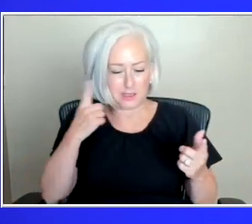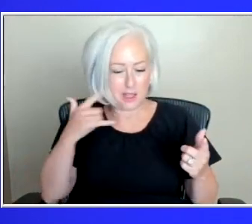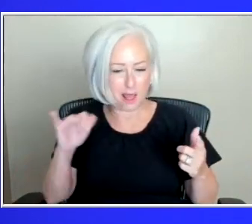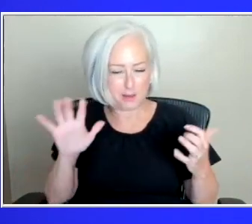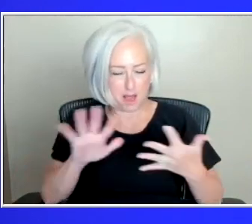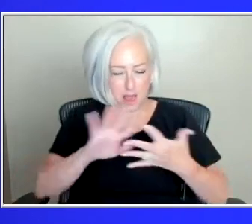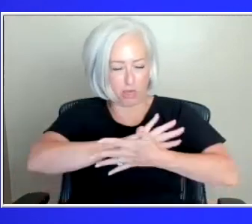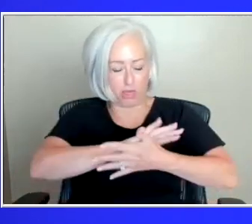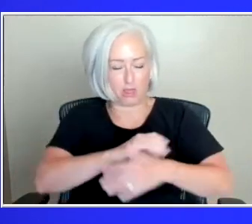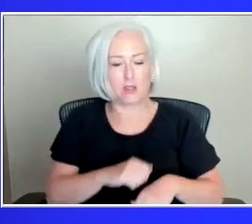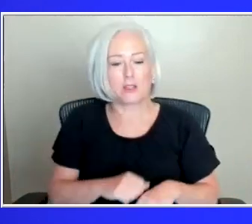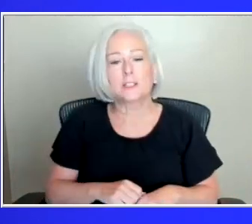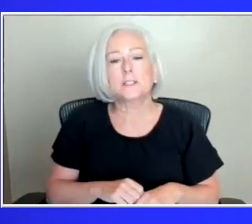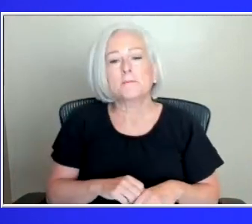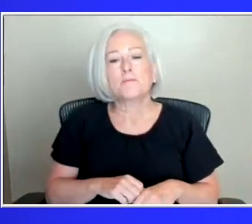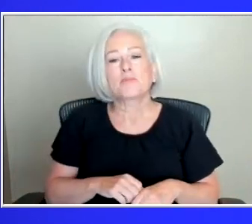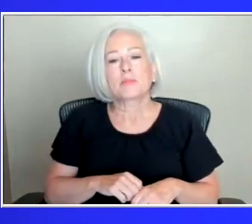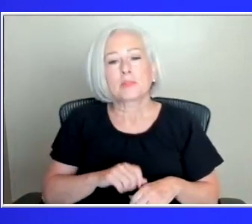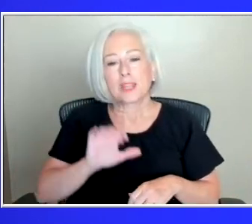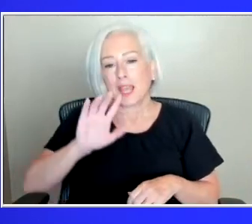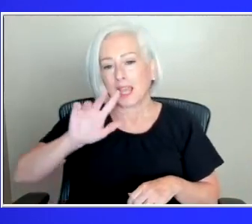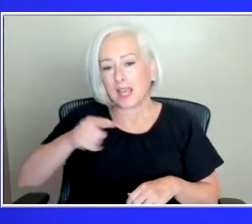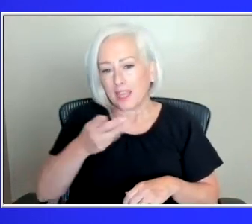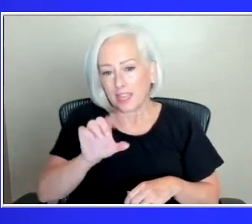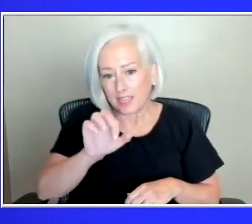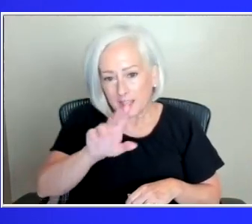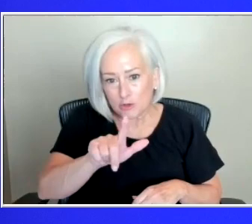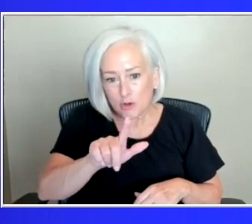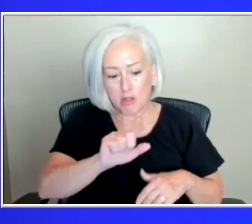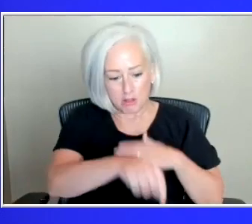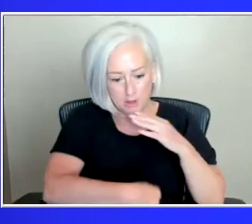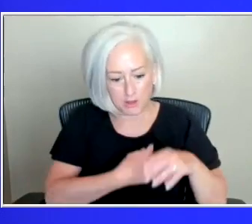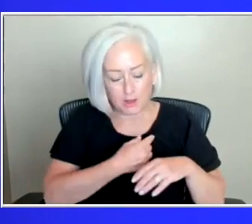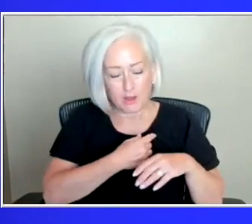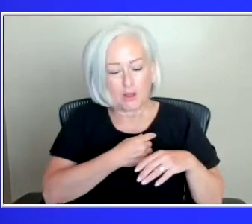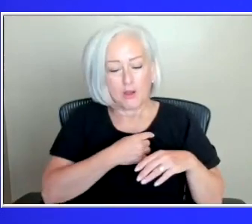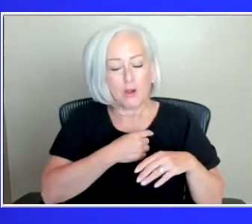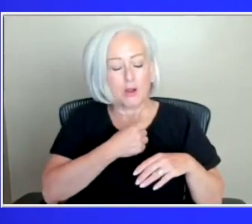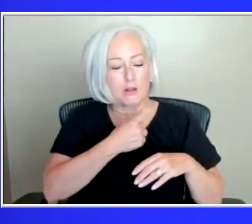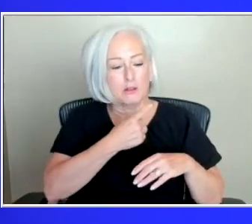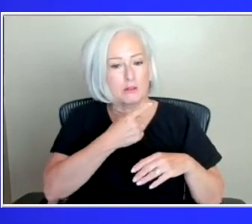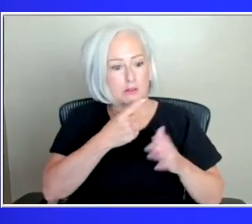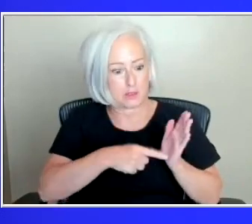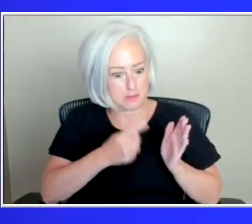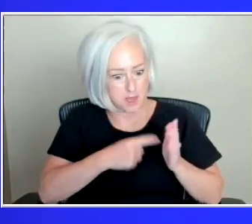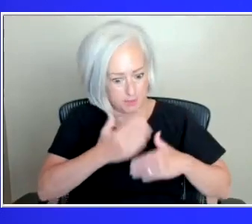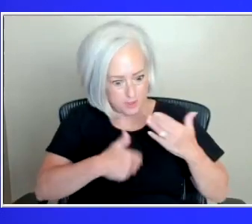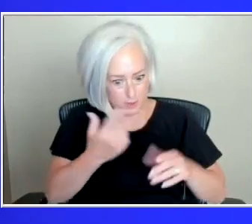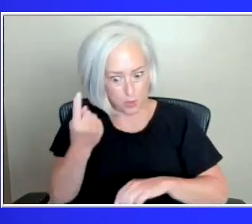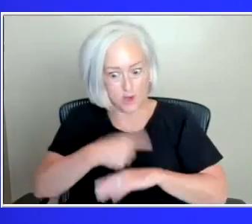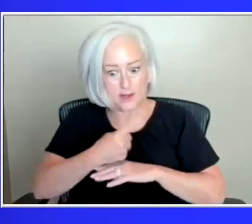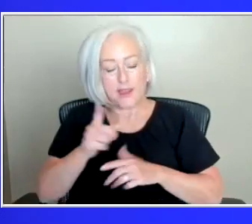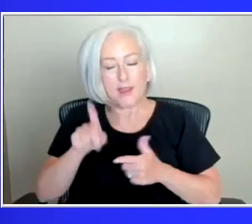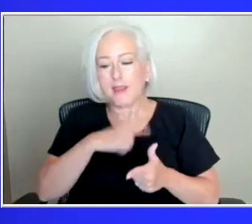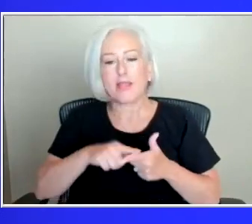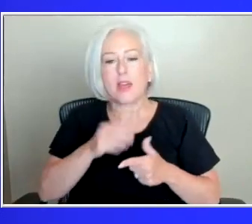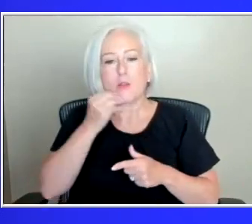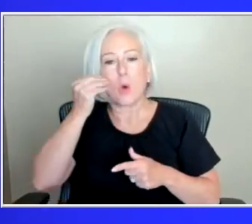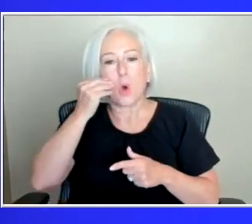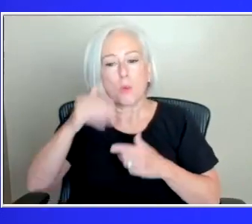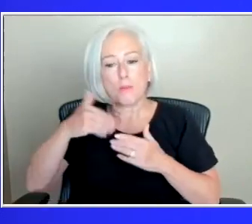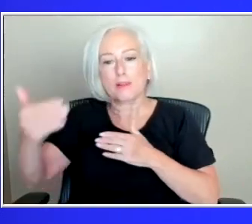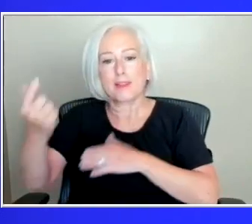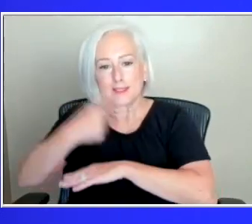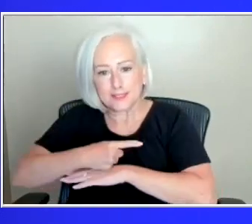technology is usually procedure one day and home the next day, and the return to function, as far as being able to take care of things